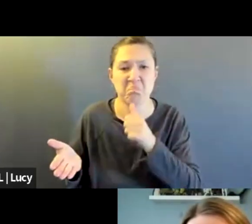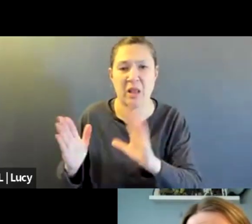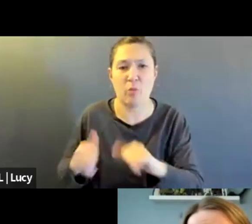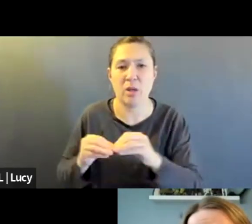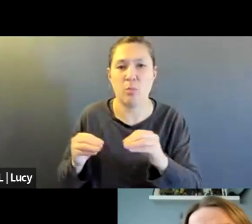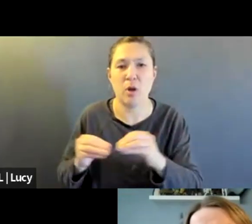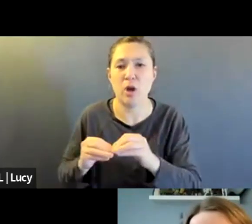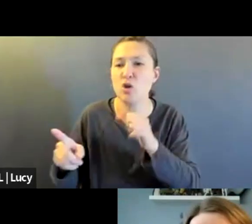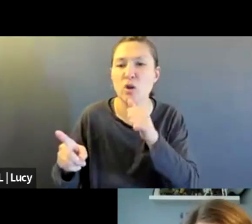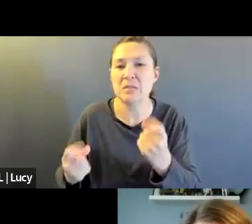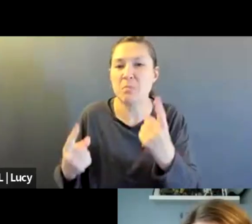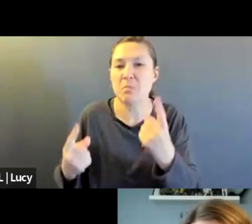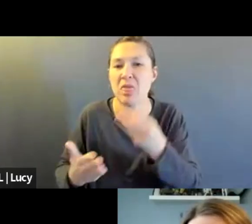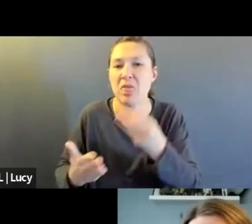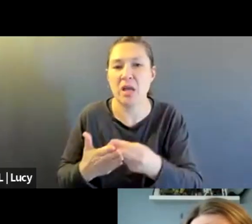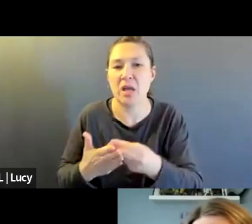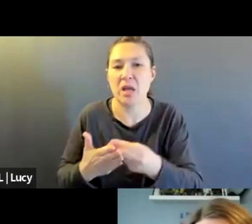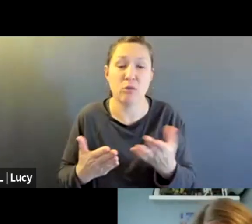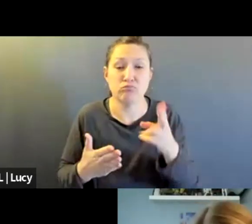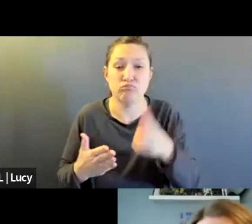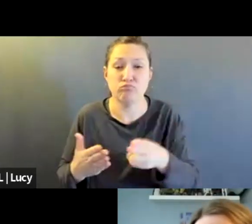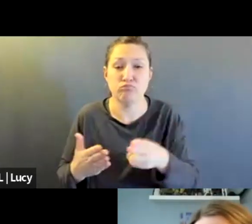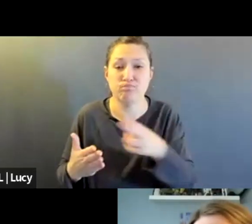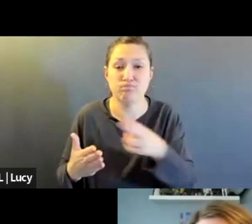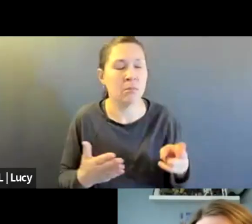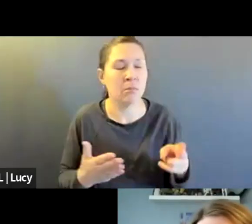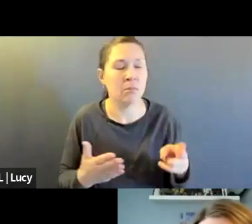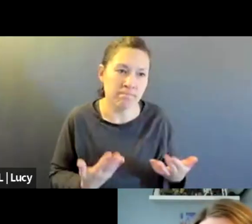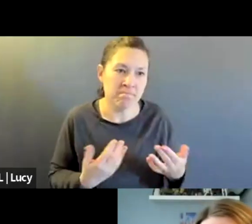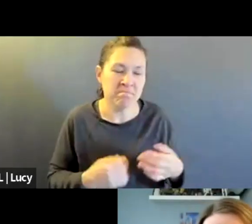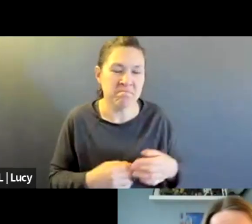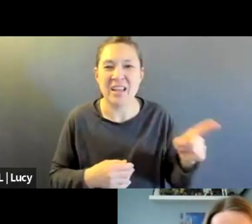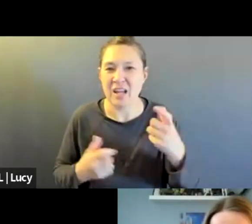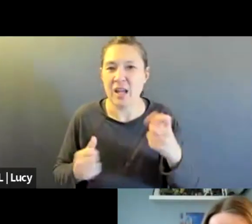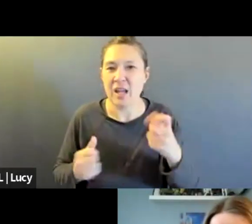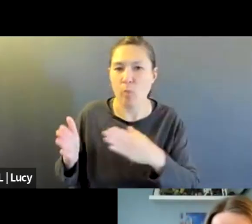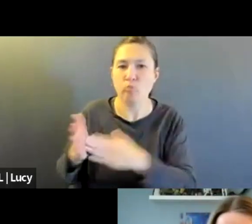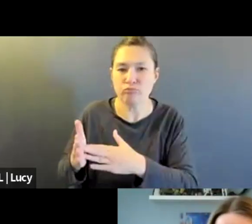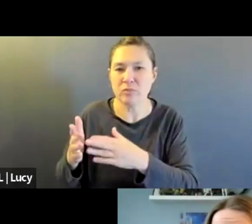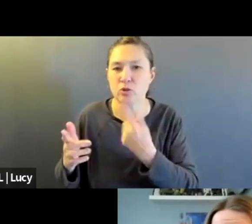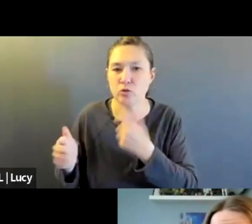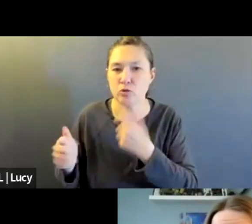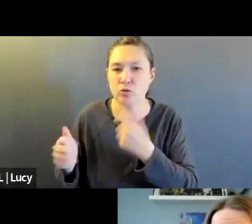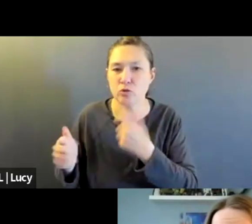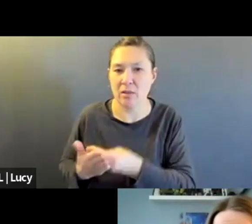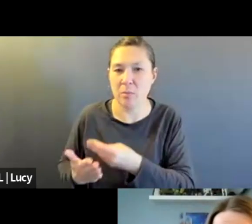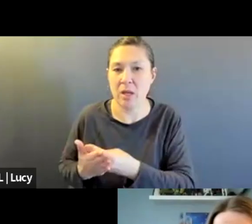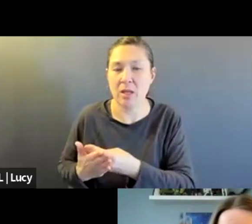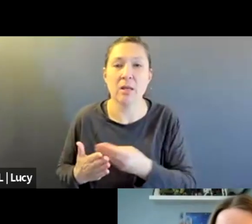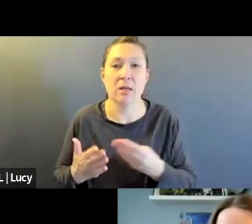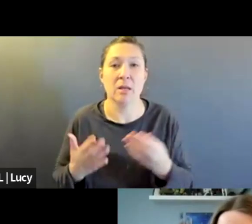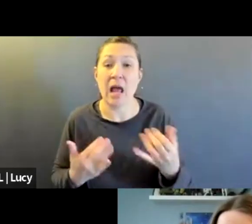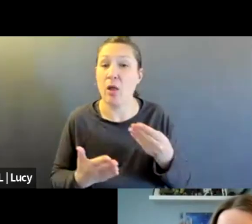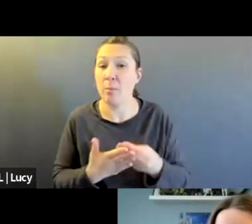by the deadline. But all the other funds for the school year we're currently in, schools have